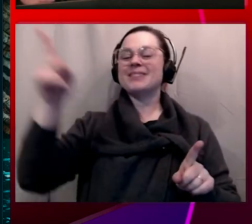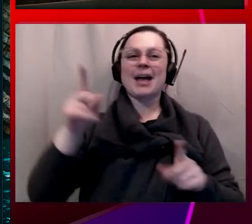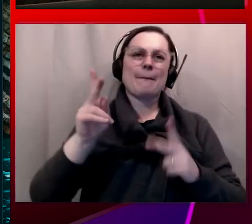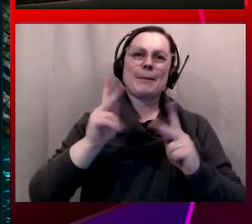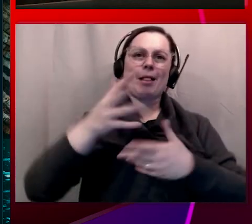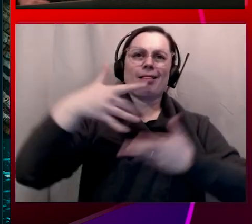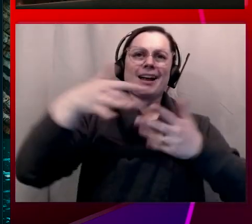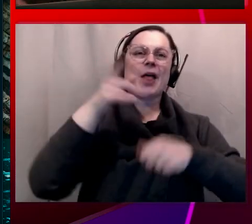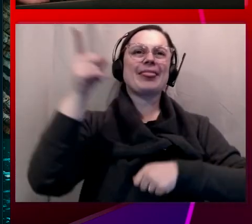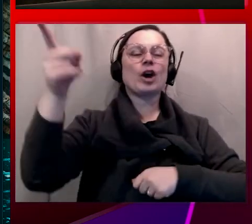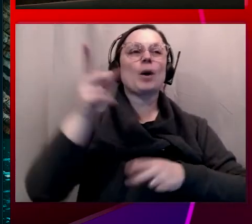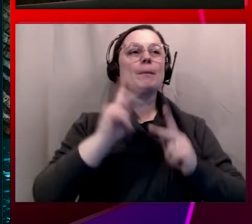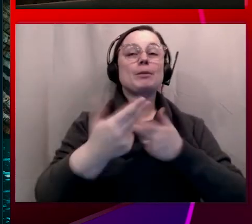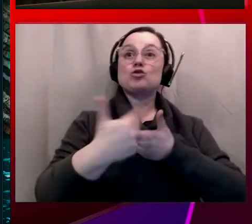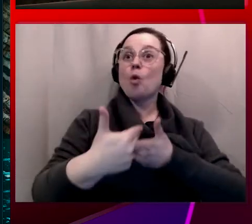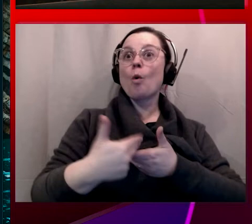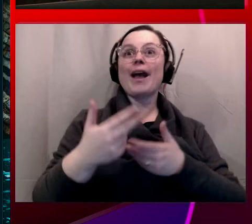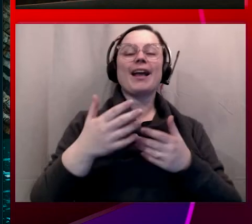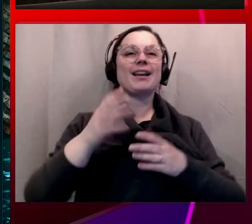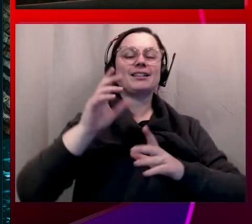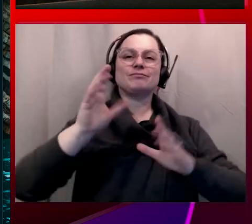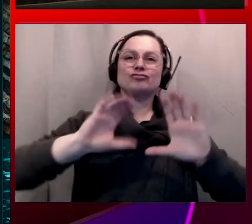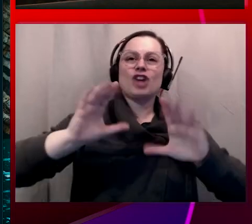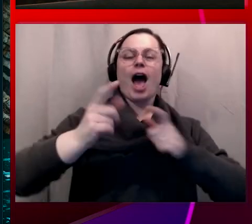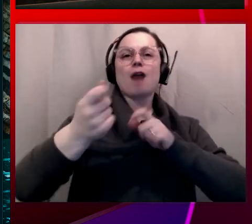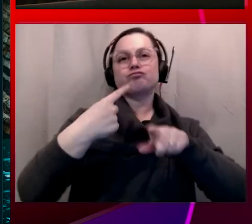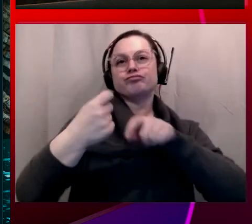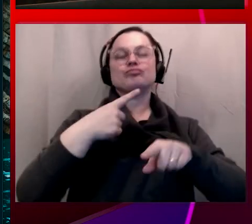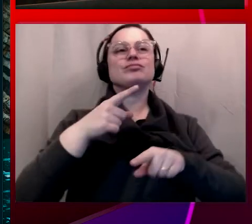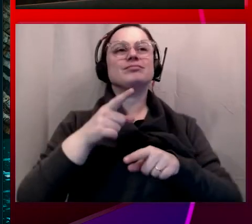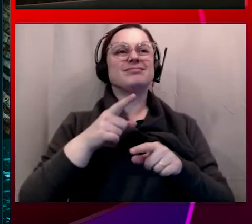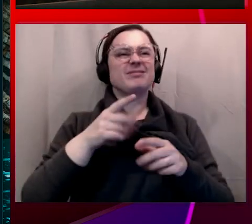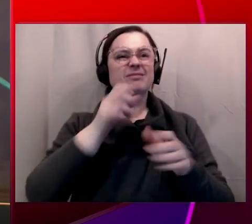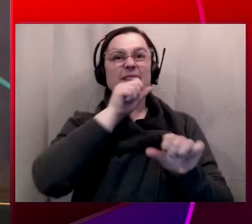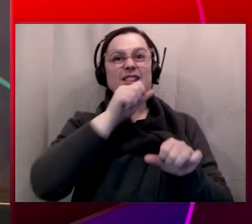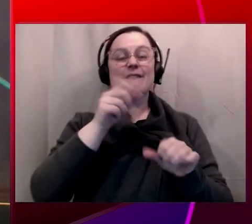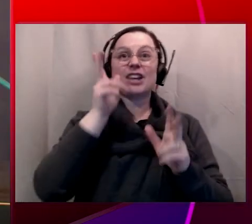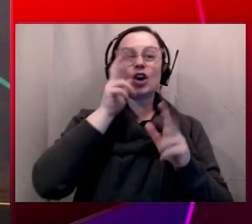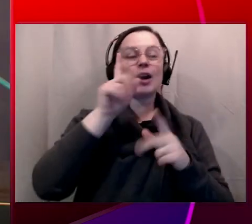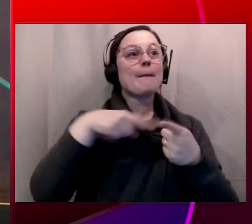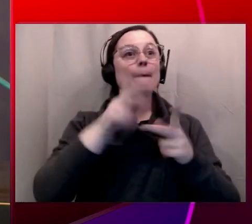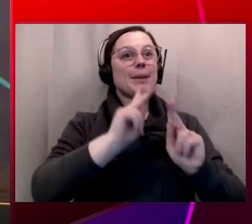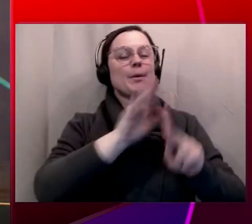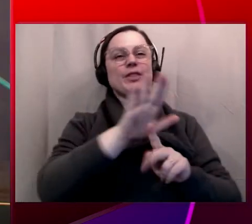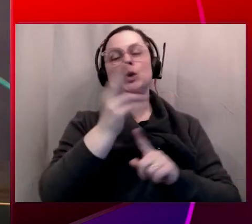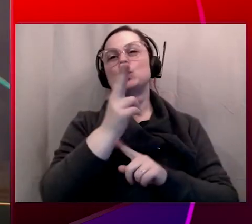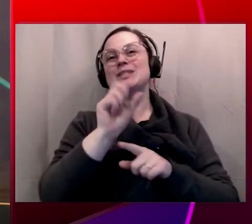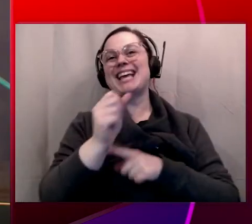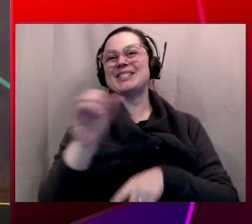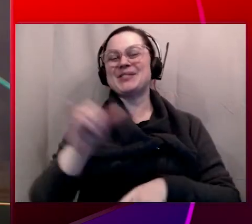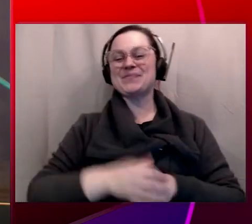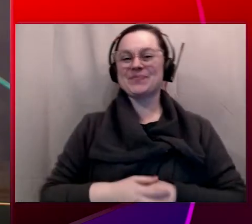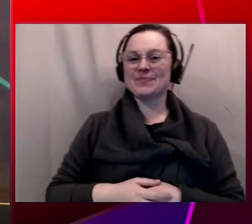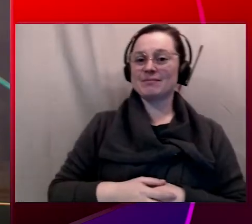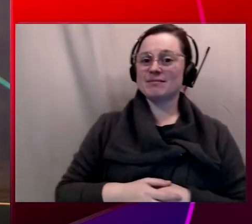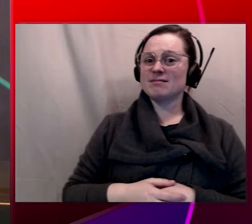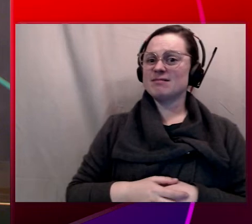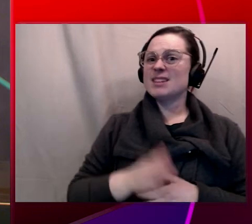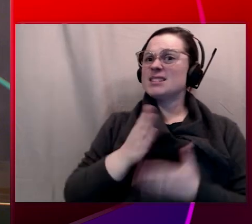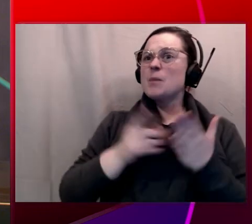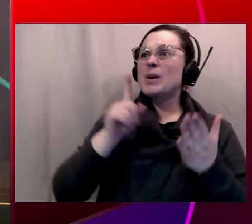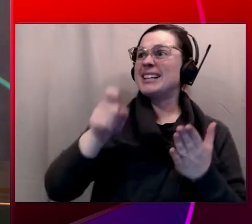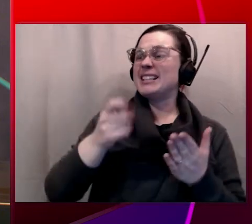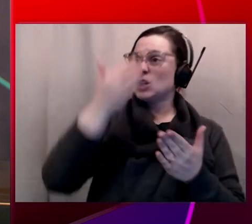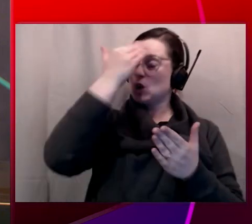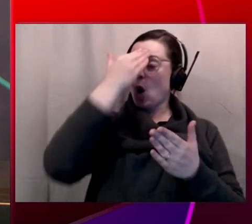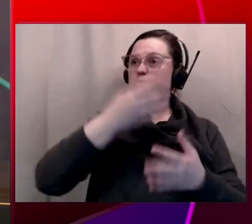asking questions, and we love helping and getting to know the users and the use cases. Fantastic. So does someone need, I guess, security expertise to really be able